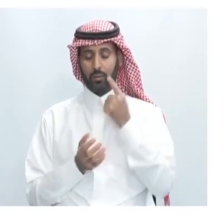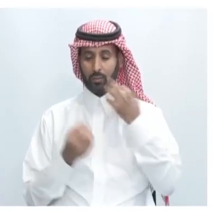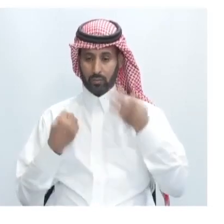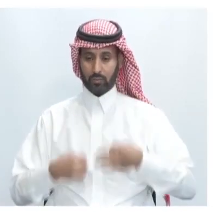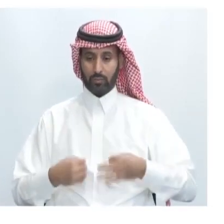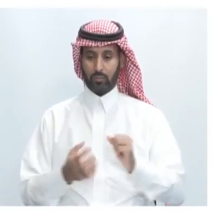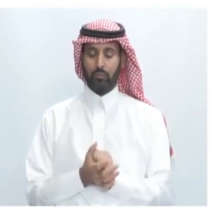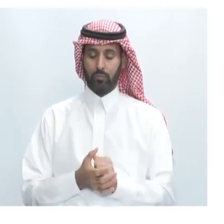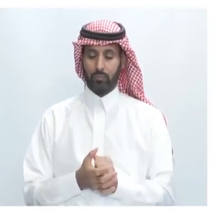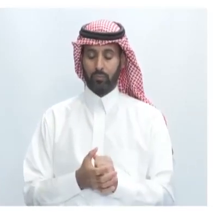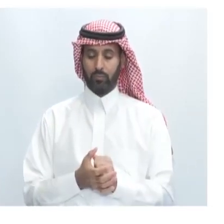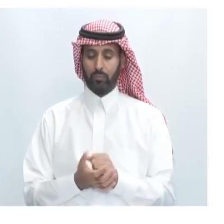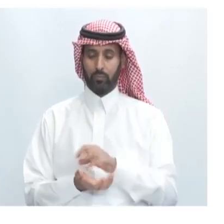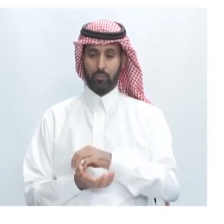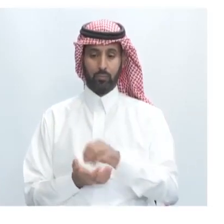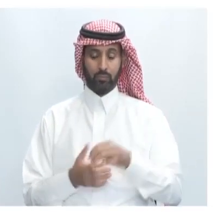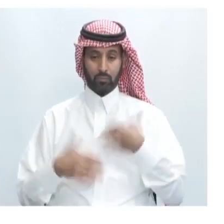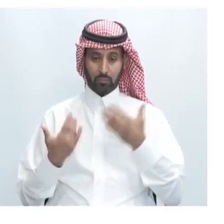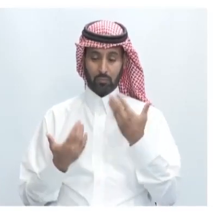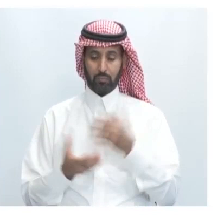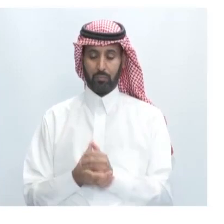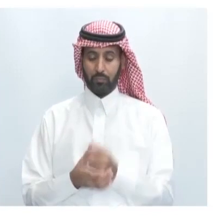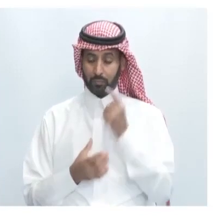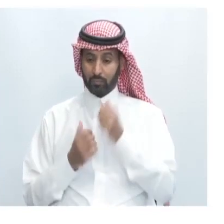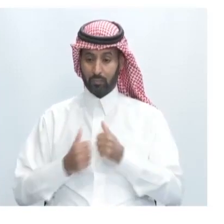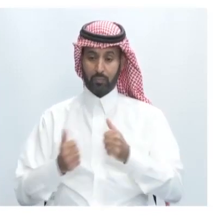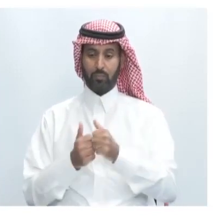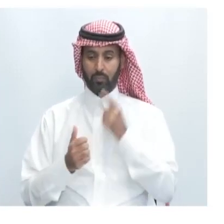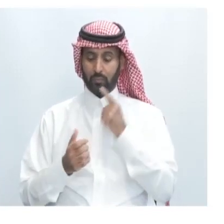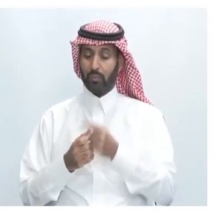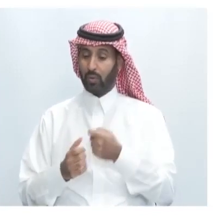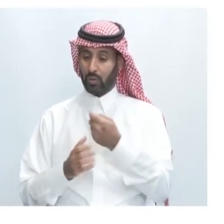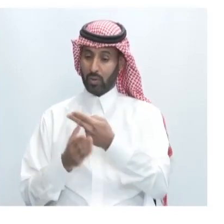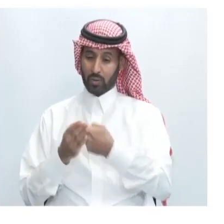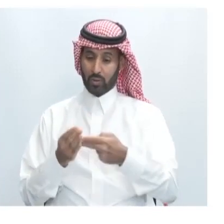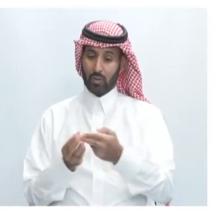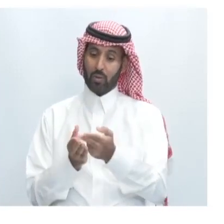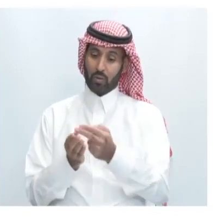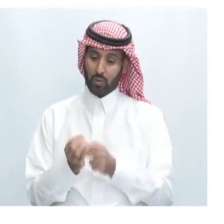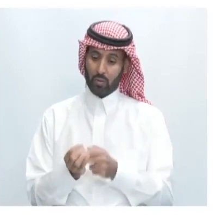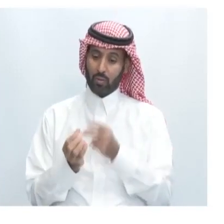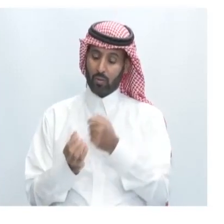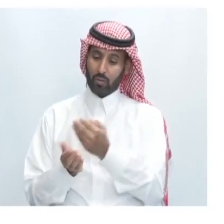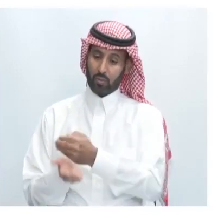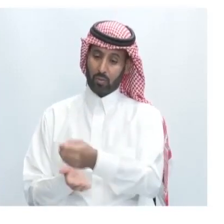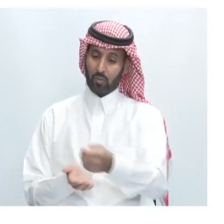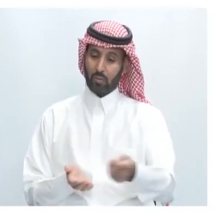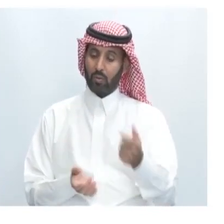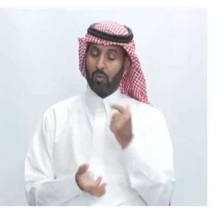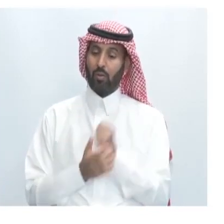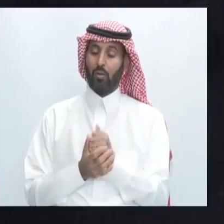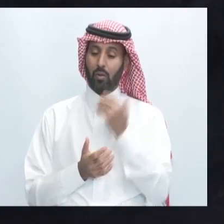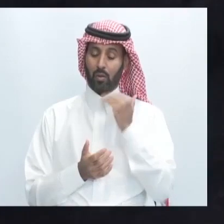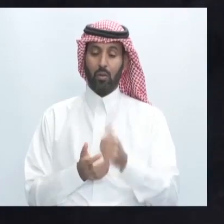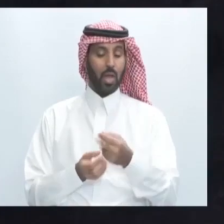wearing red to any other color, and all their family members give money in red envelopes to younger members of the family.